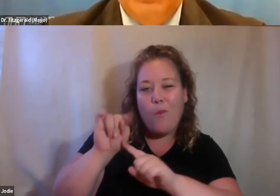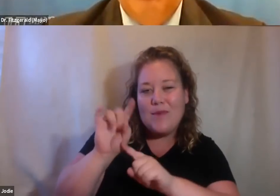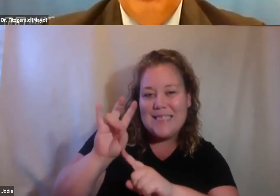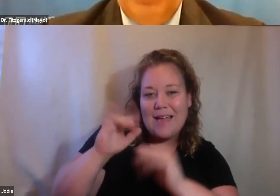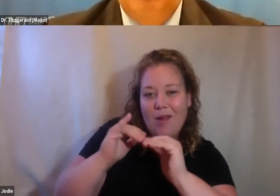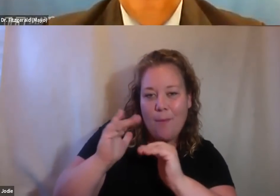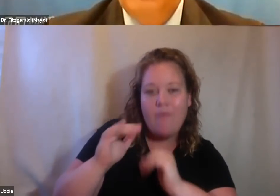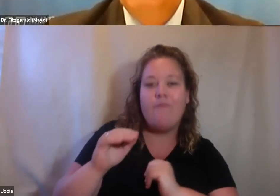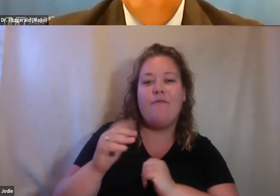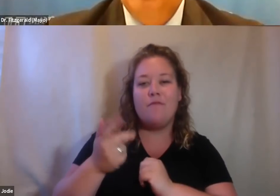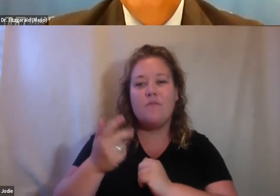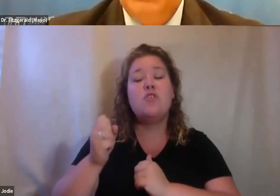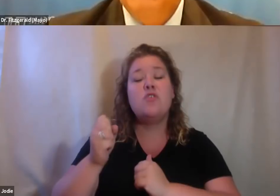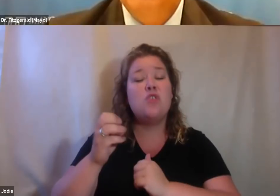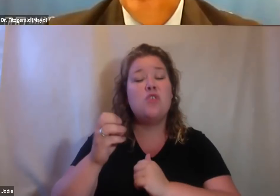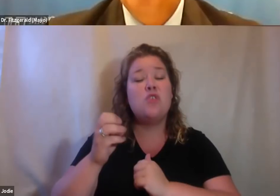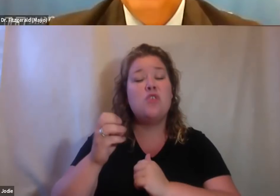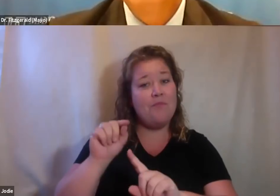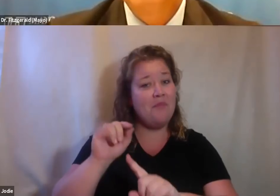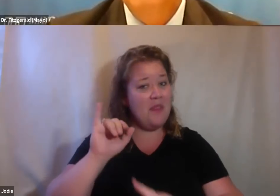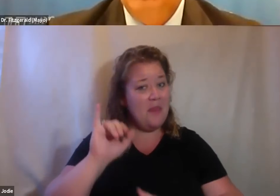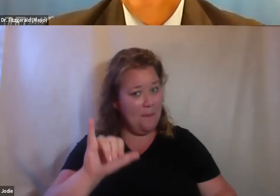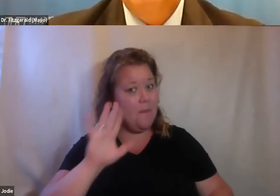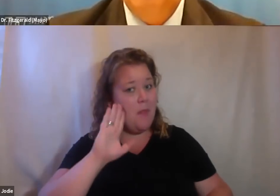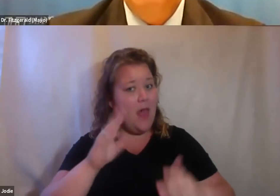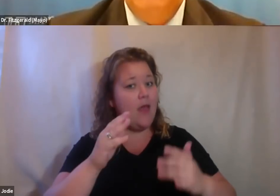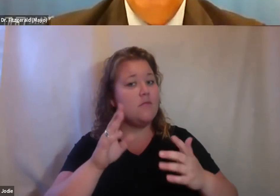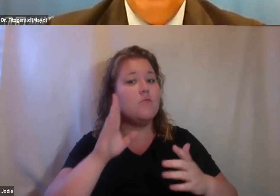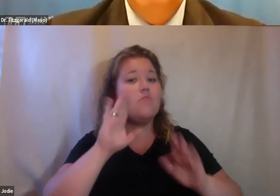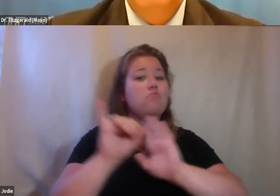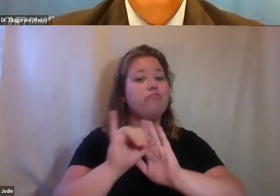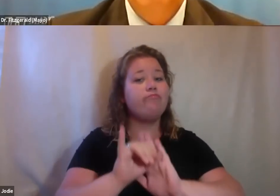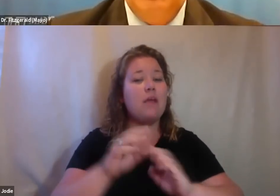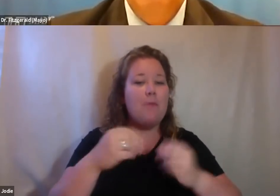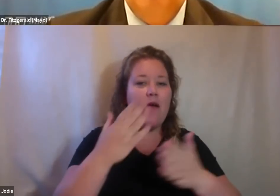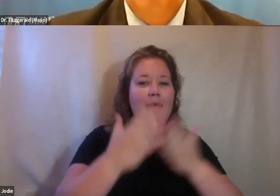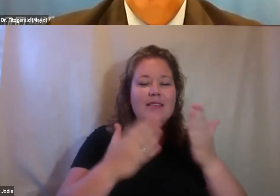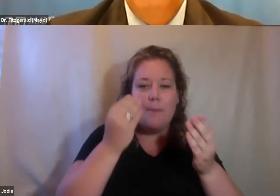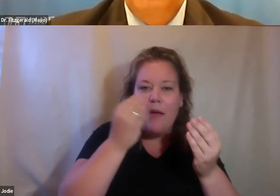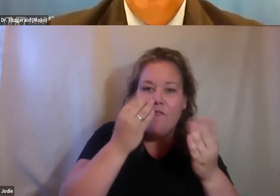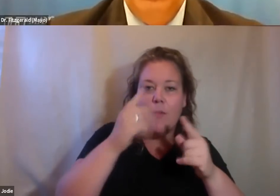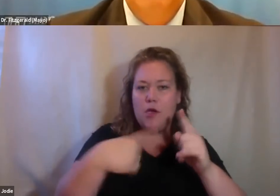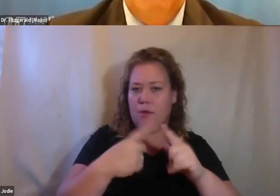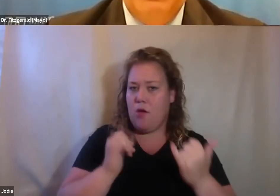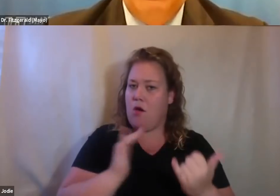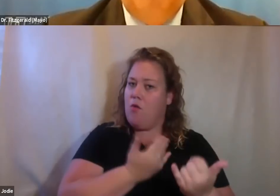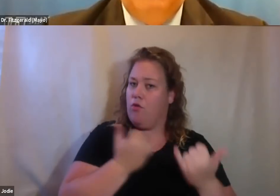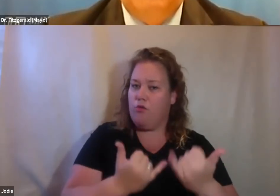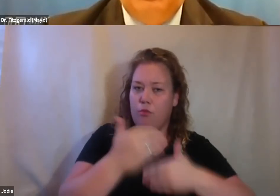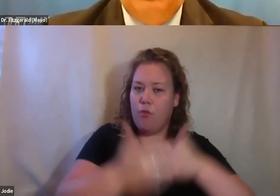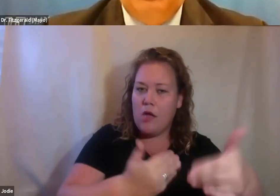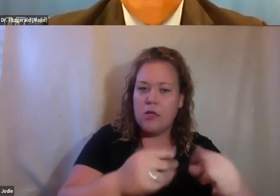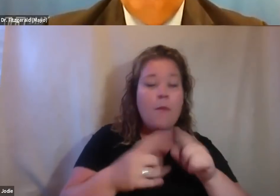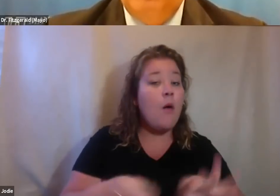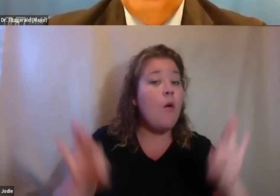COMPASS risk assessment model provided an overall status, the current process will share data and recommendations without an overall indicator light.